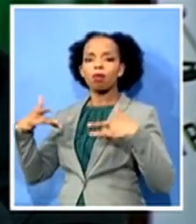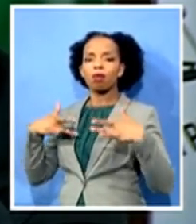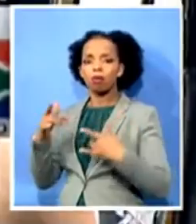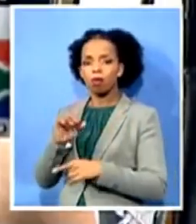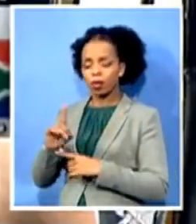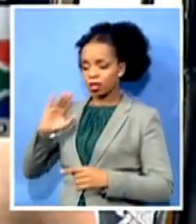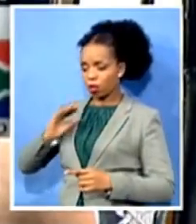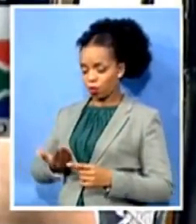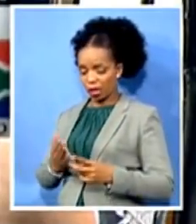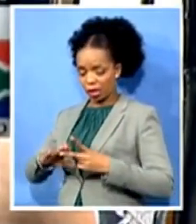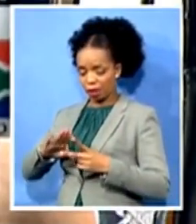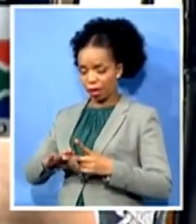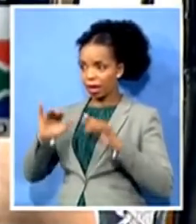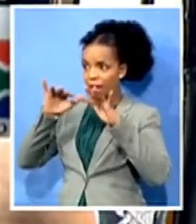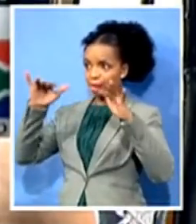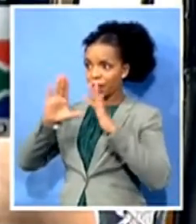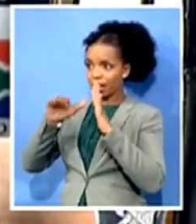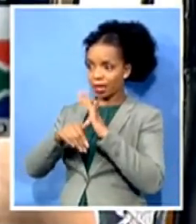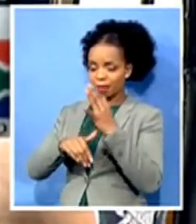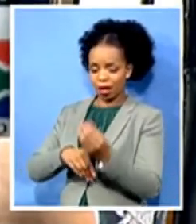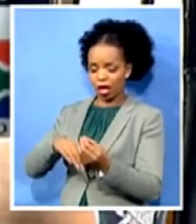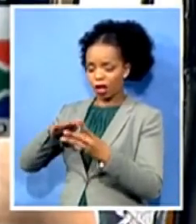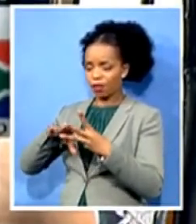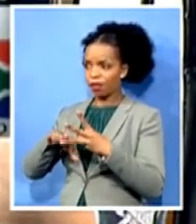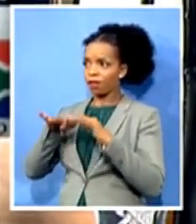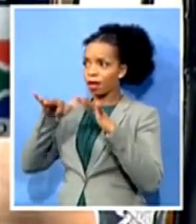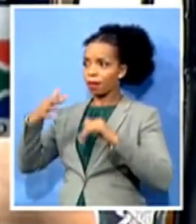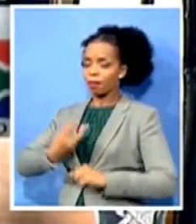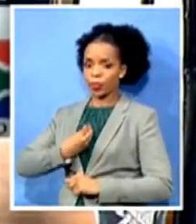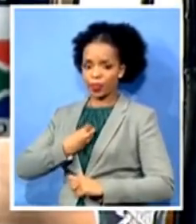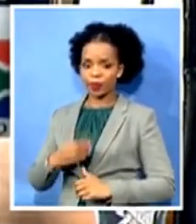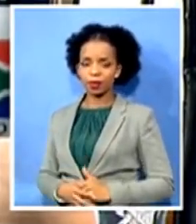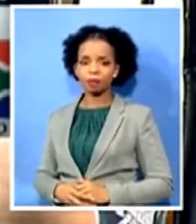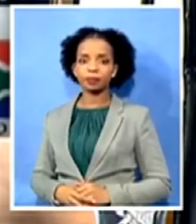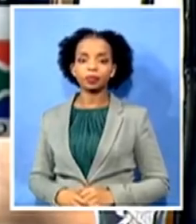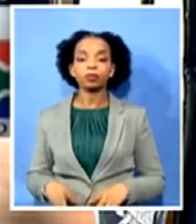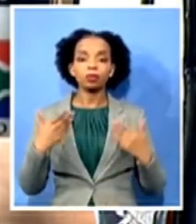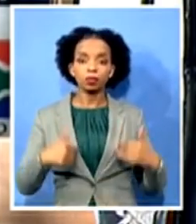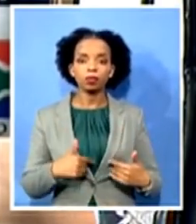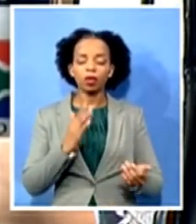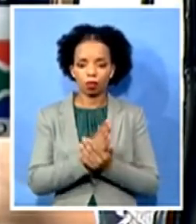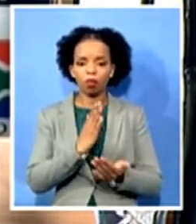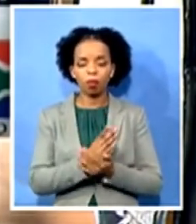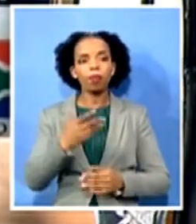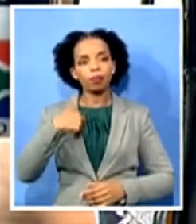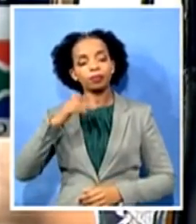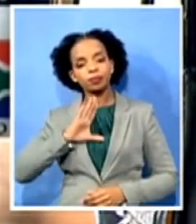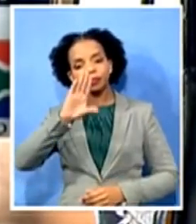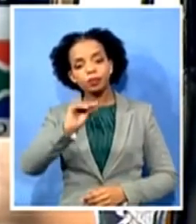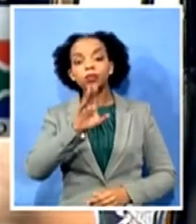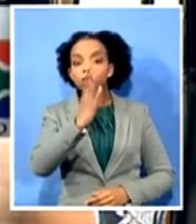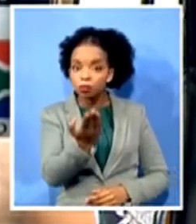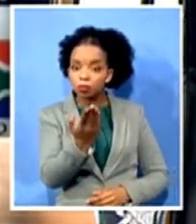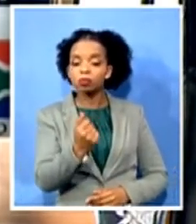I would definitely have asked them what criteria have they followed, in getting these people outside. Okay. I